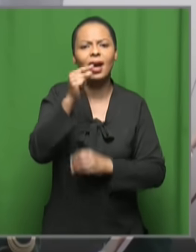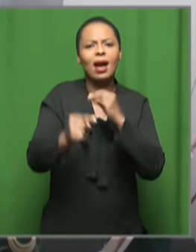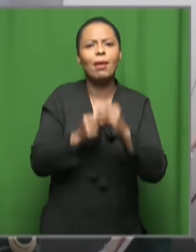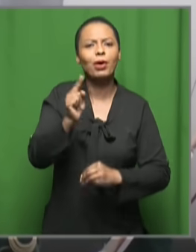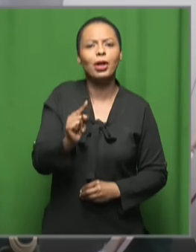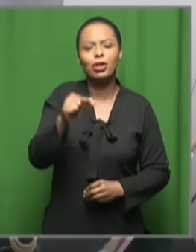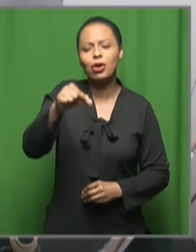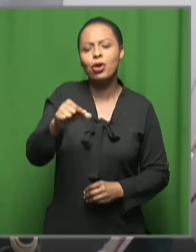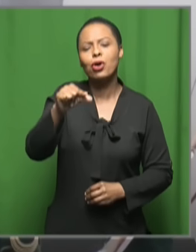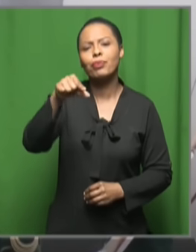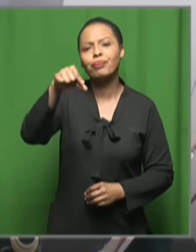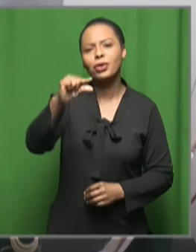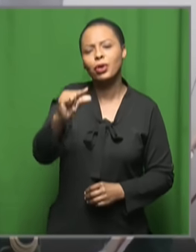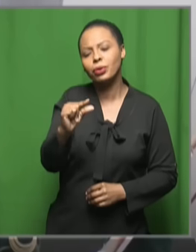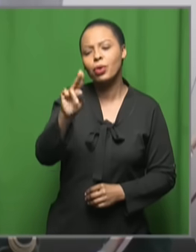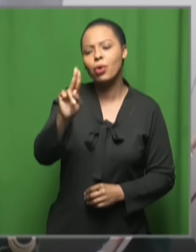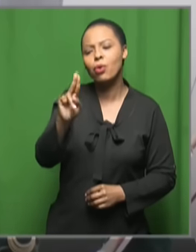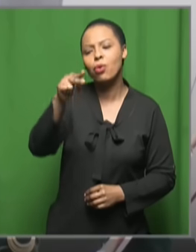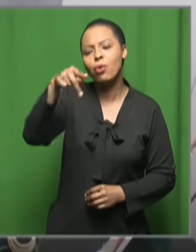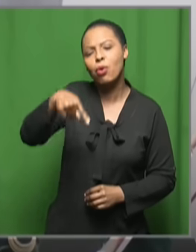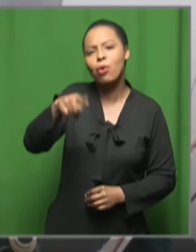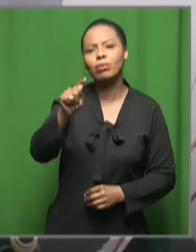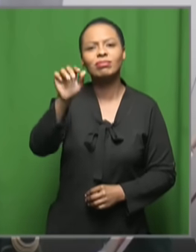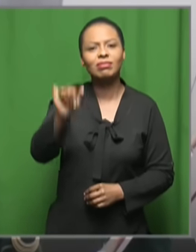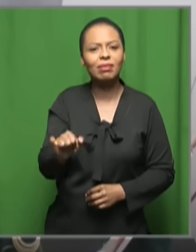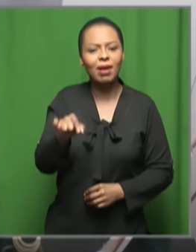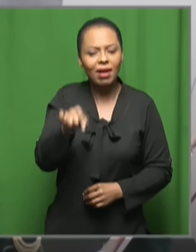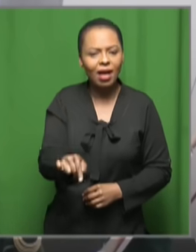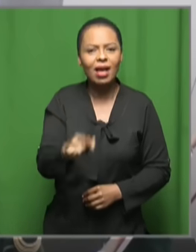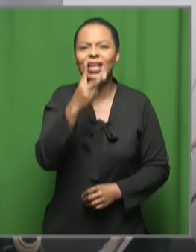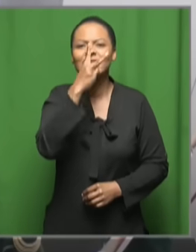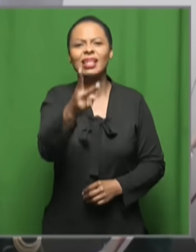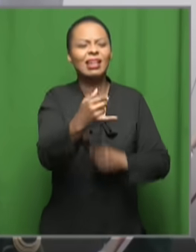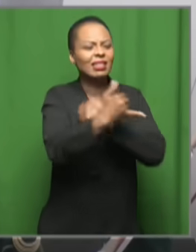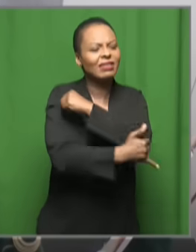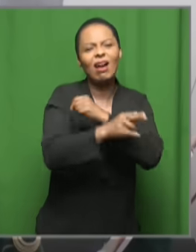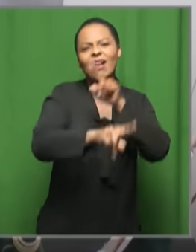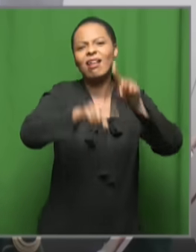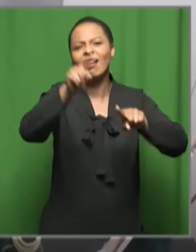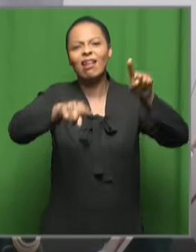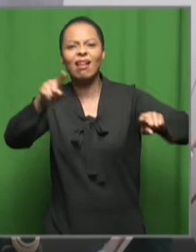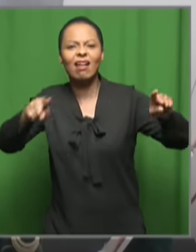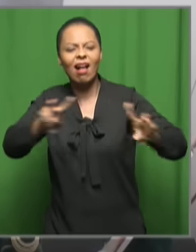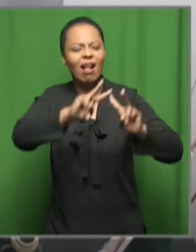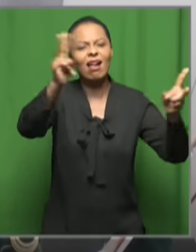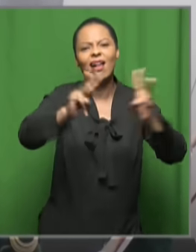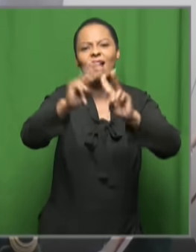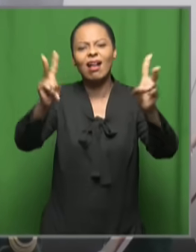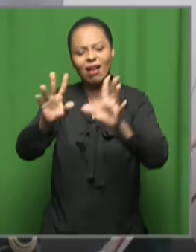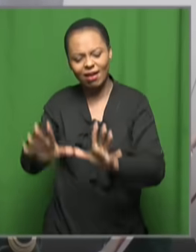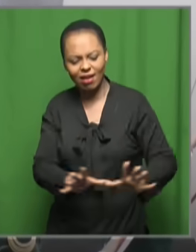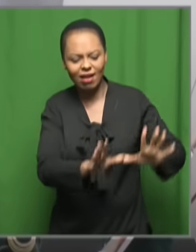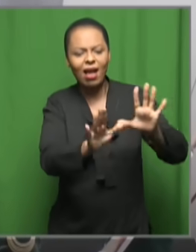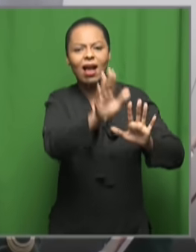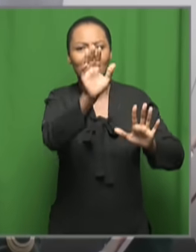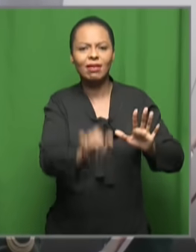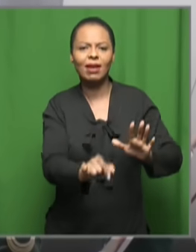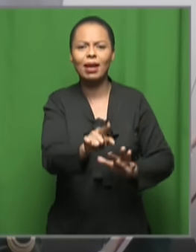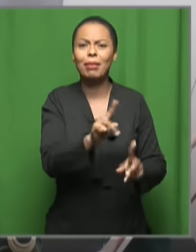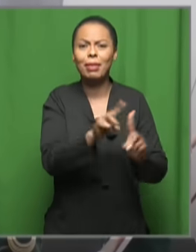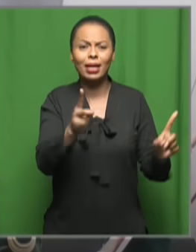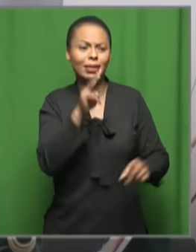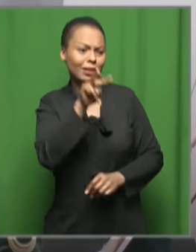South Africa. You see different countries, as you mentioned now, you mentioned certain countries in the African continent where it's very